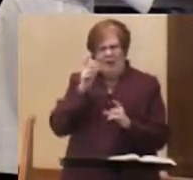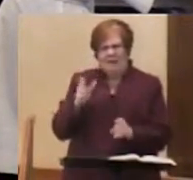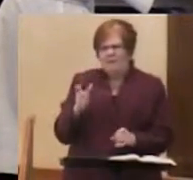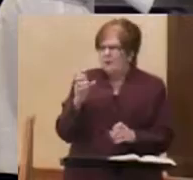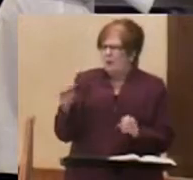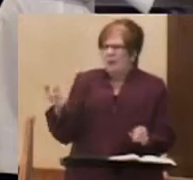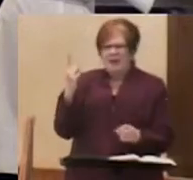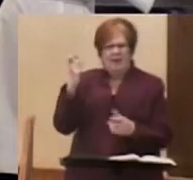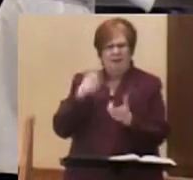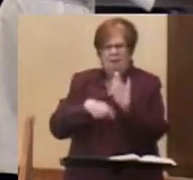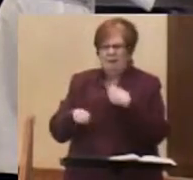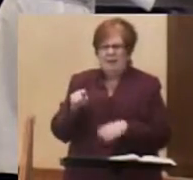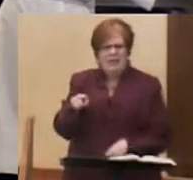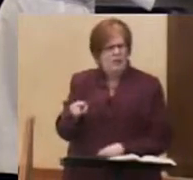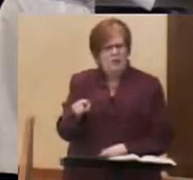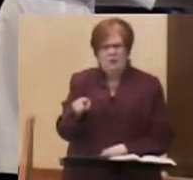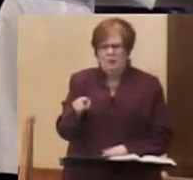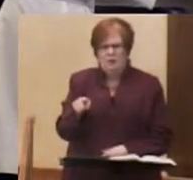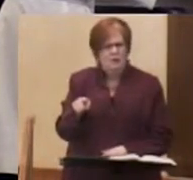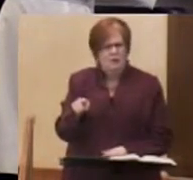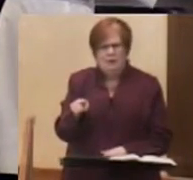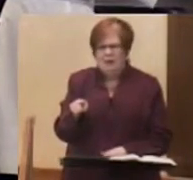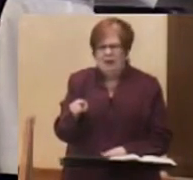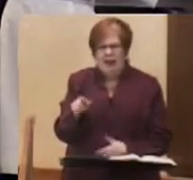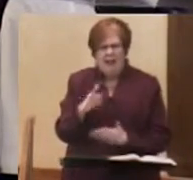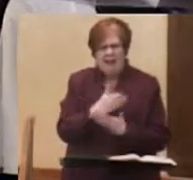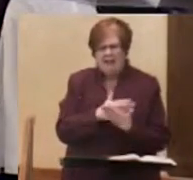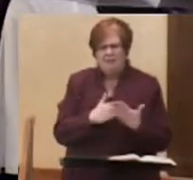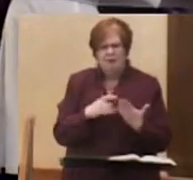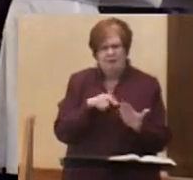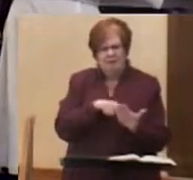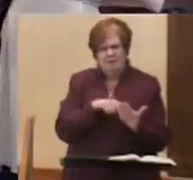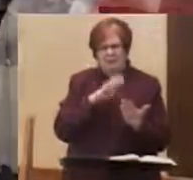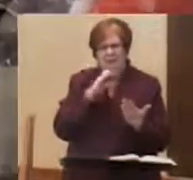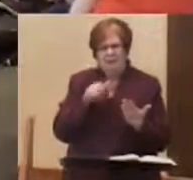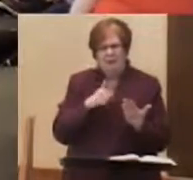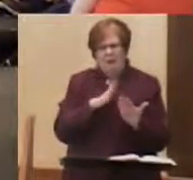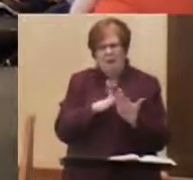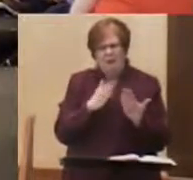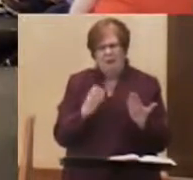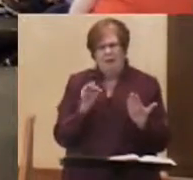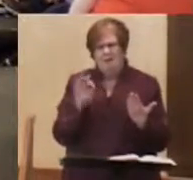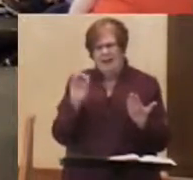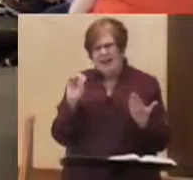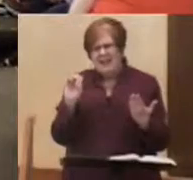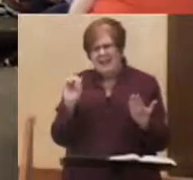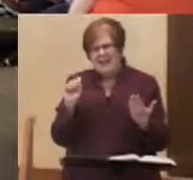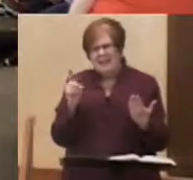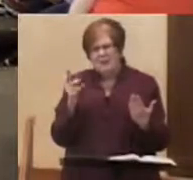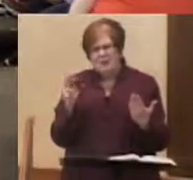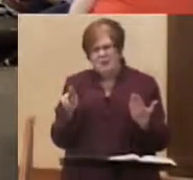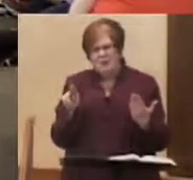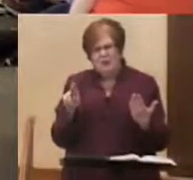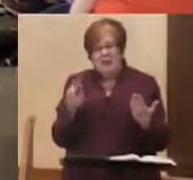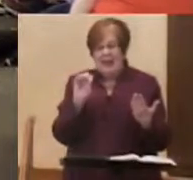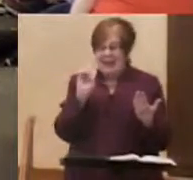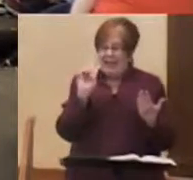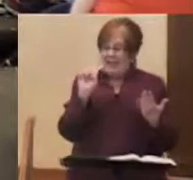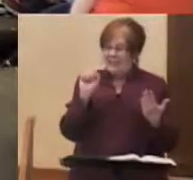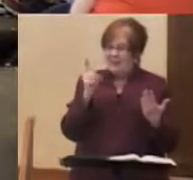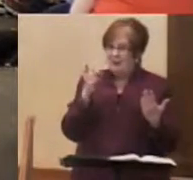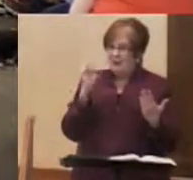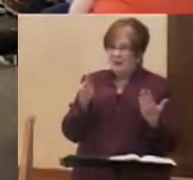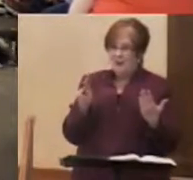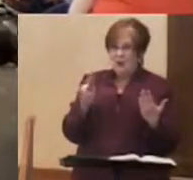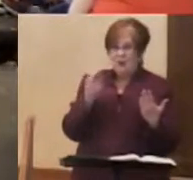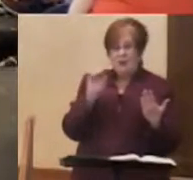your place. That is part of the book of Esther. That Esther, according to the Bible, was placed